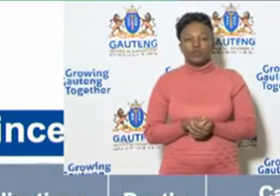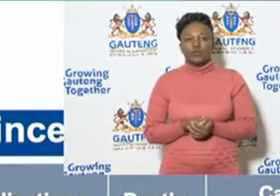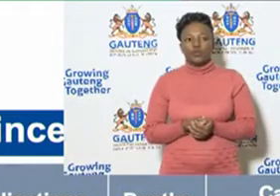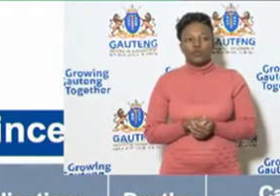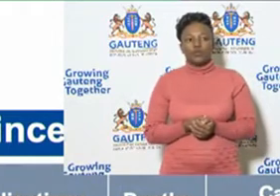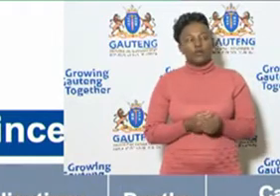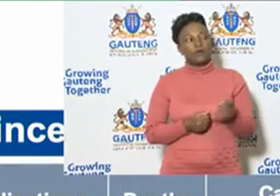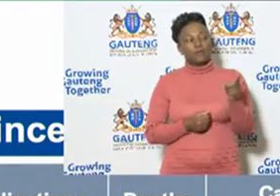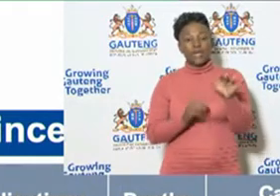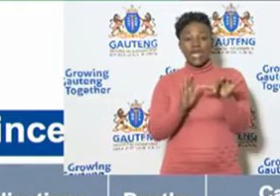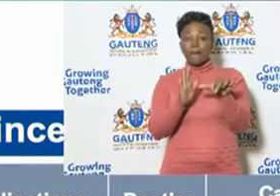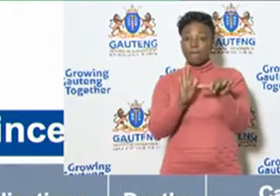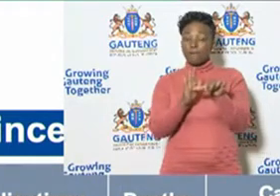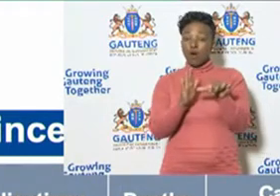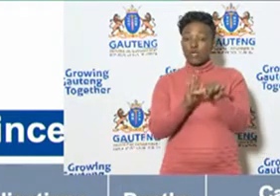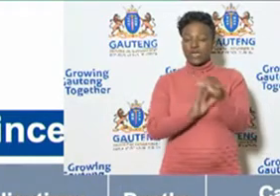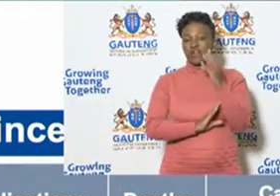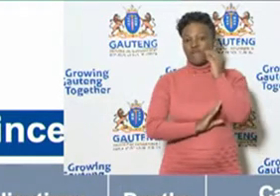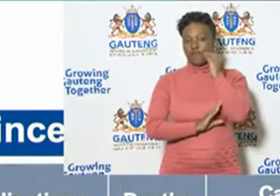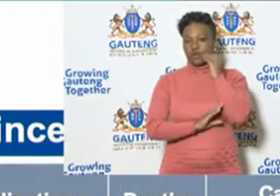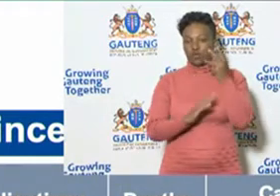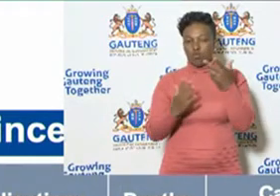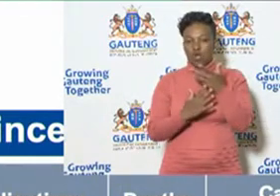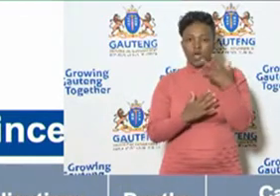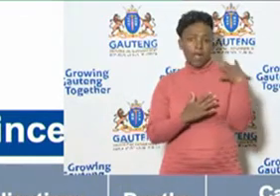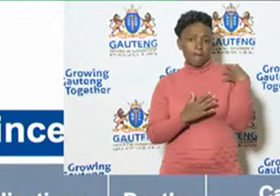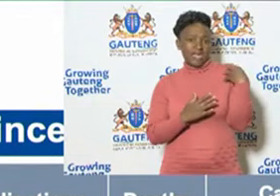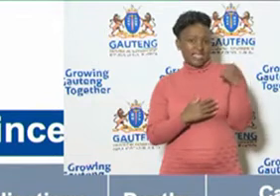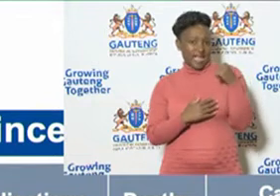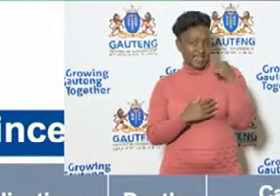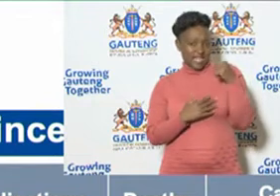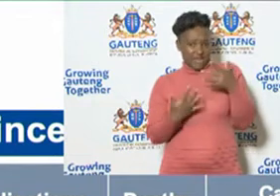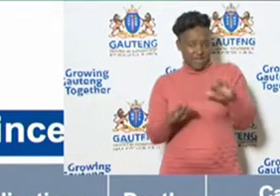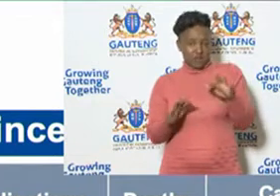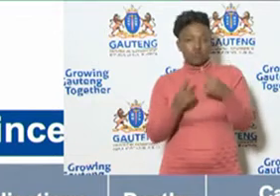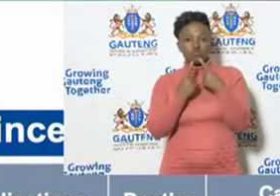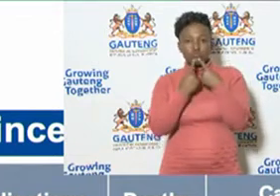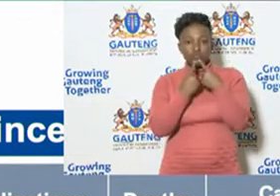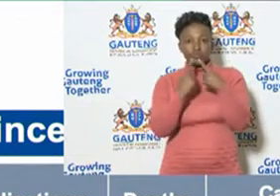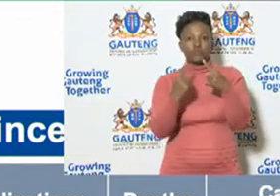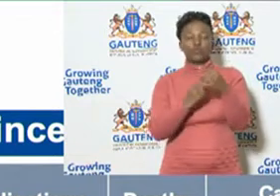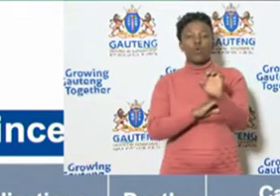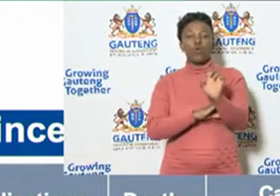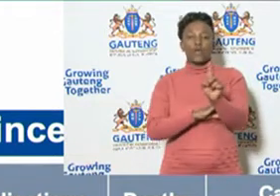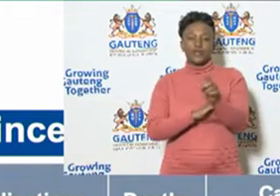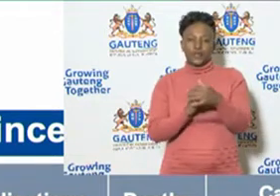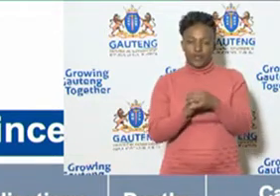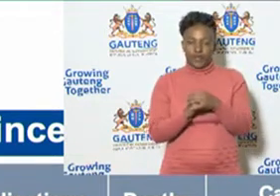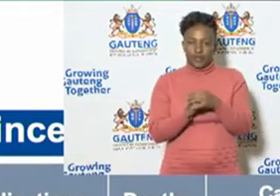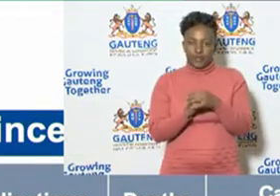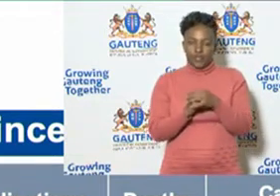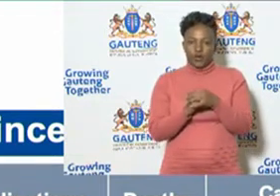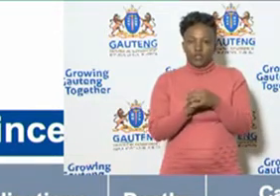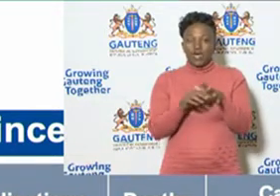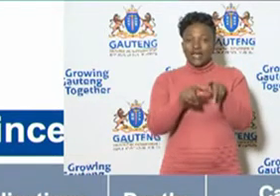There's an important information that was released by the minister yesterday, which indicates the number of